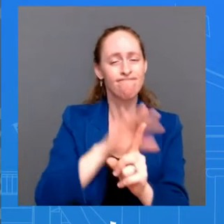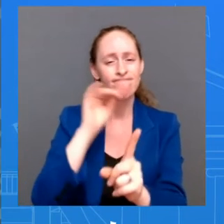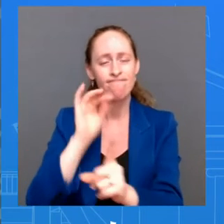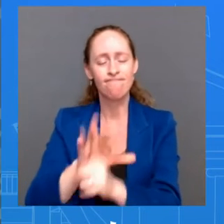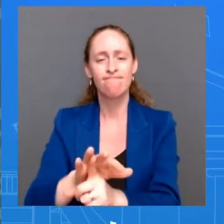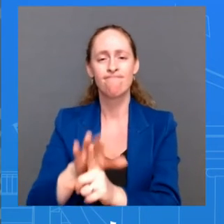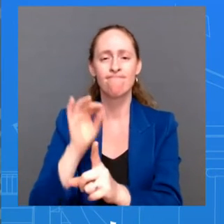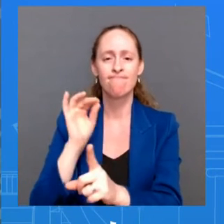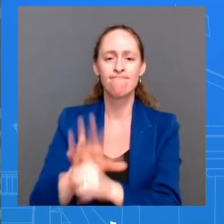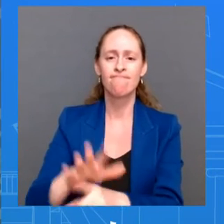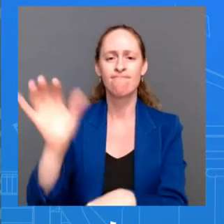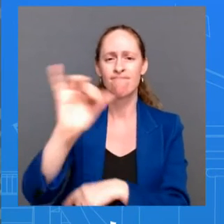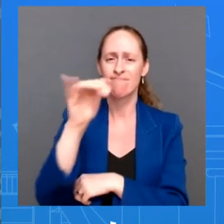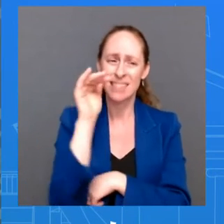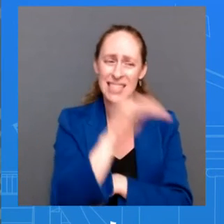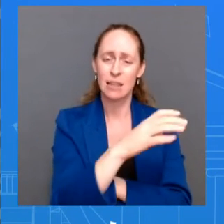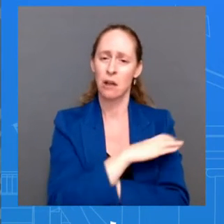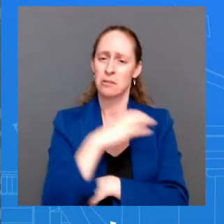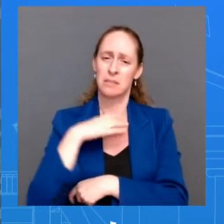that work.